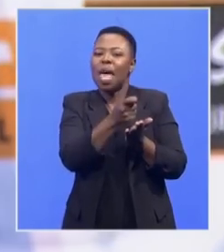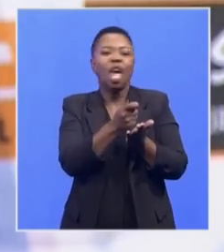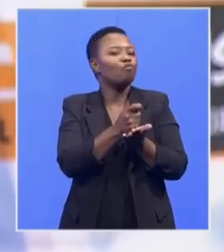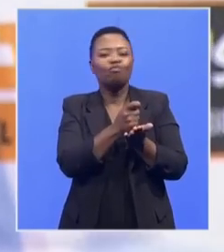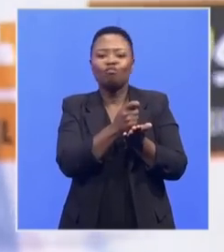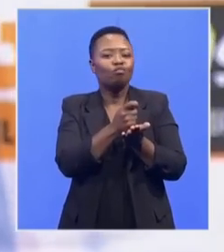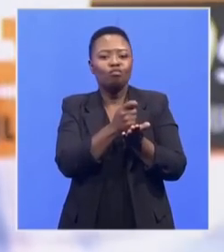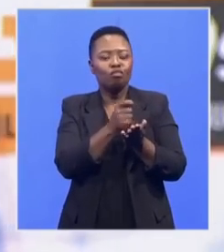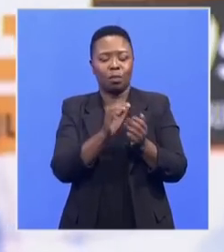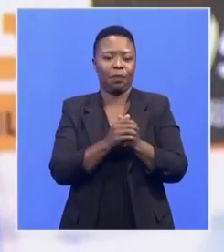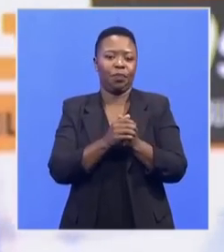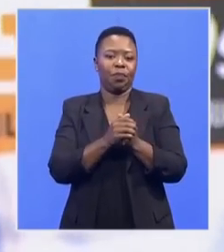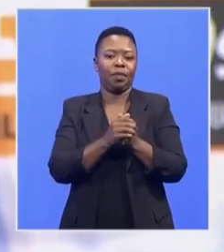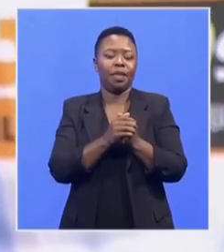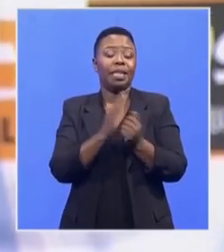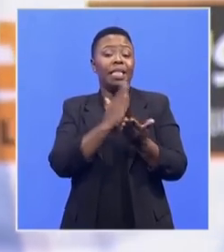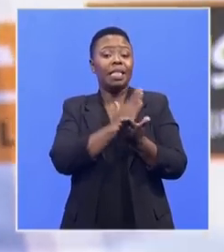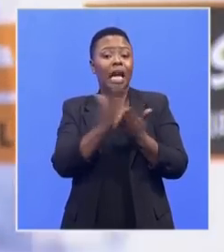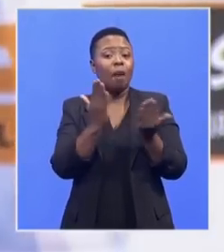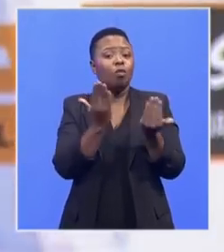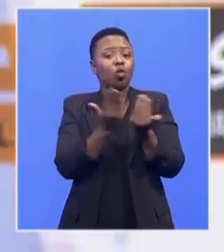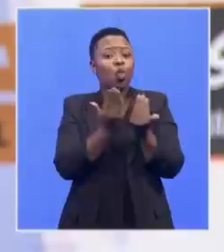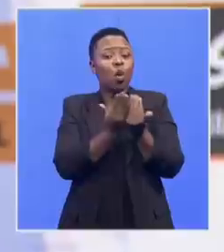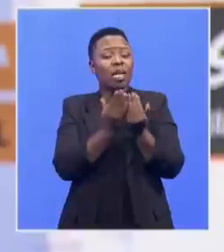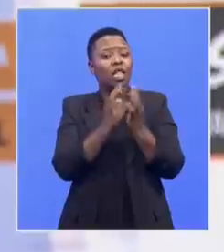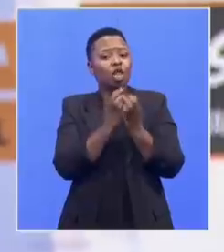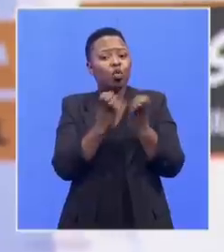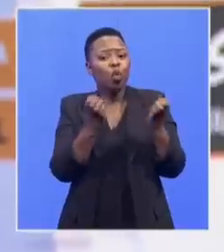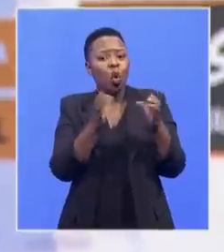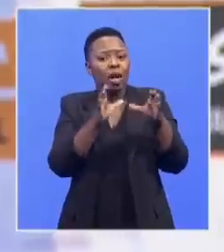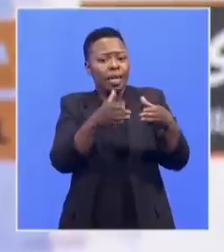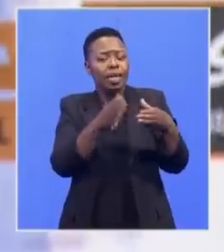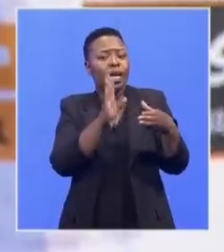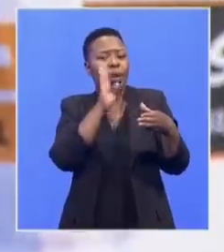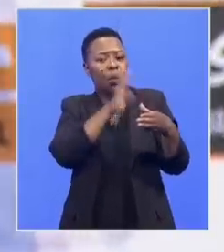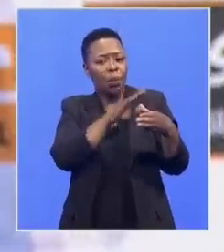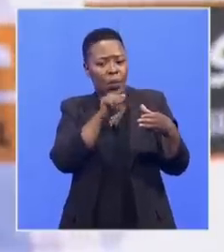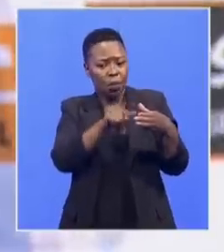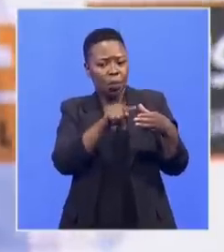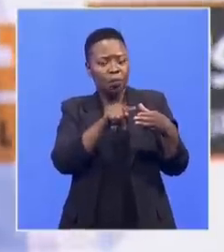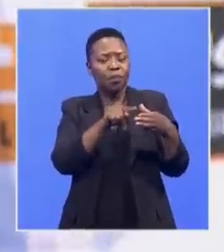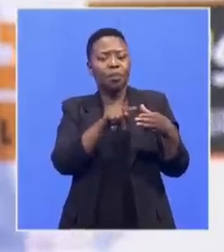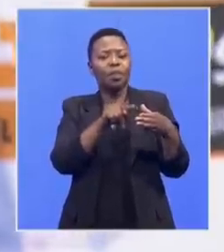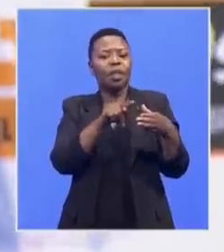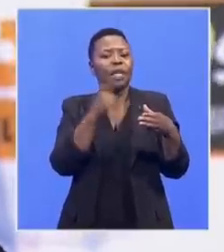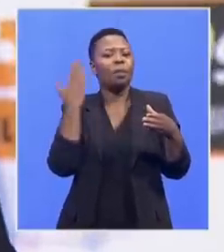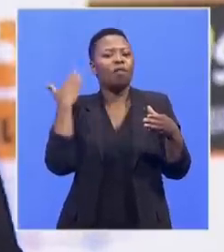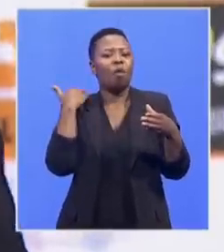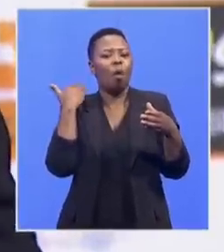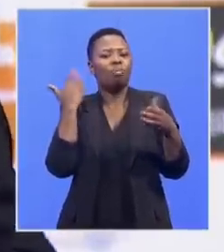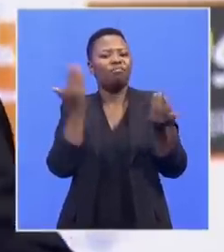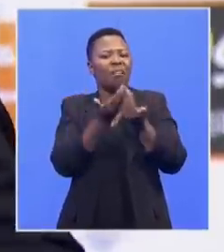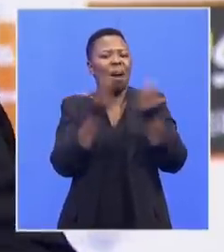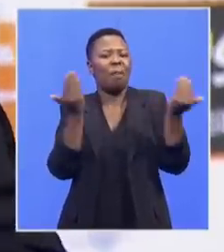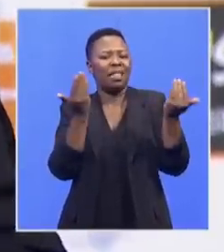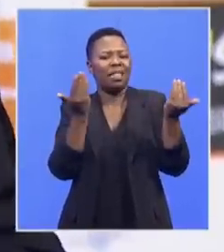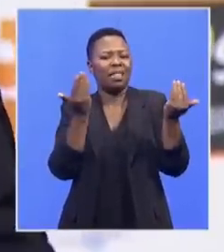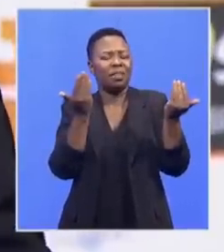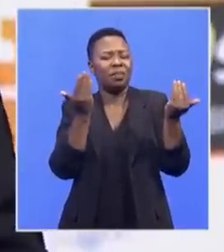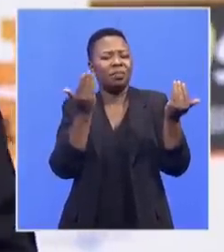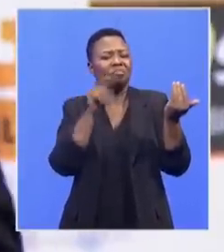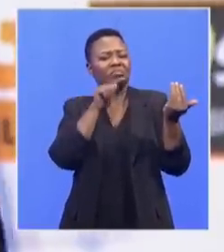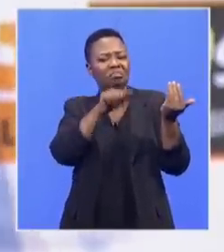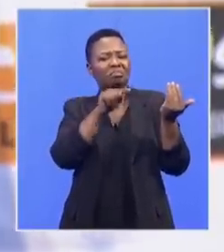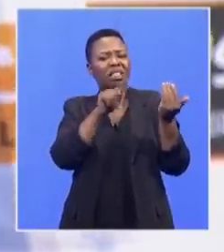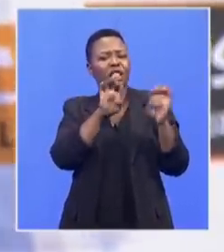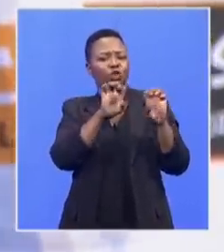not have facilities that were relegated to the back under Bantu education. Today, through